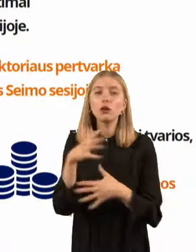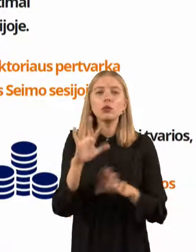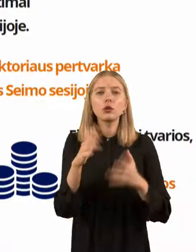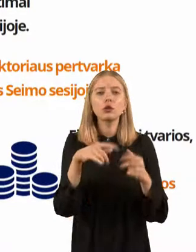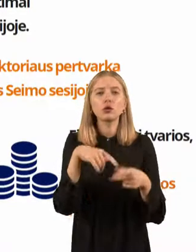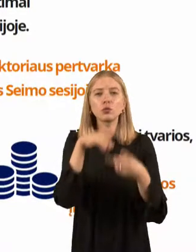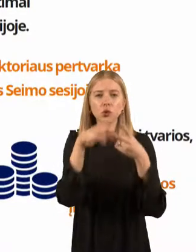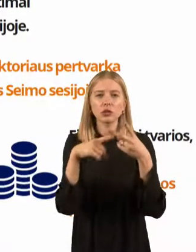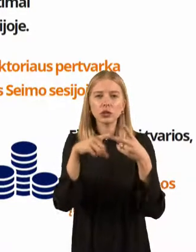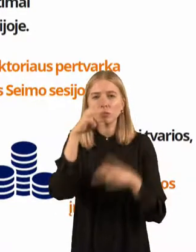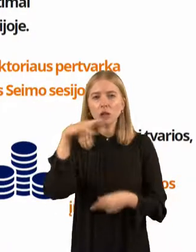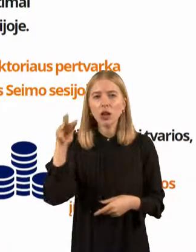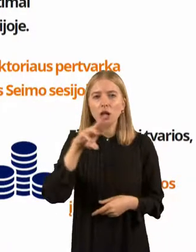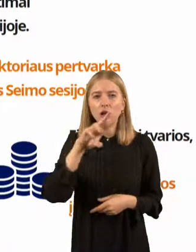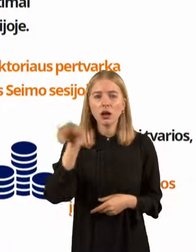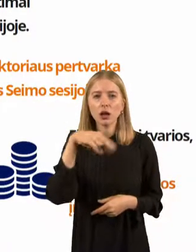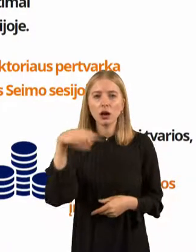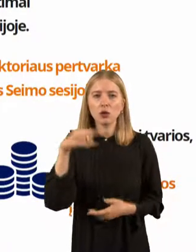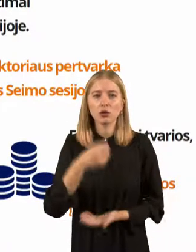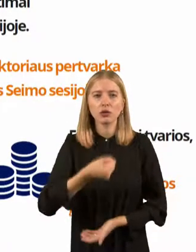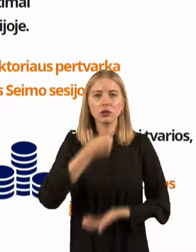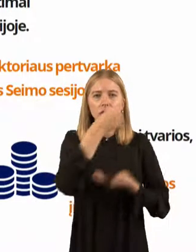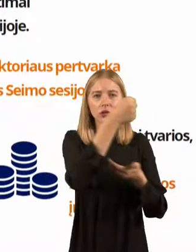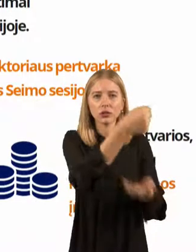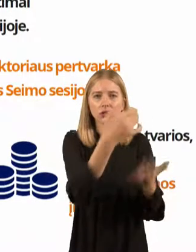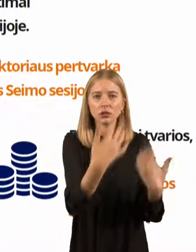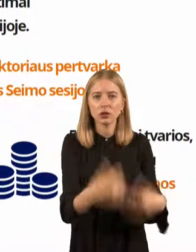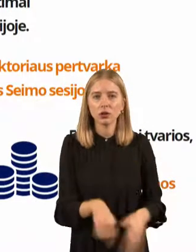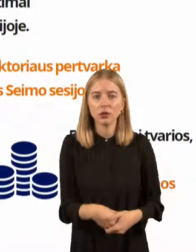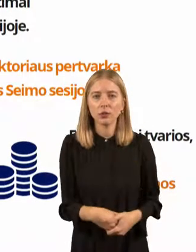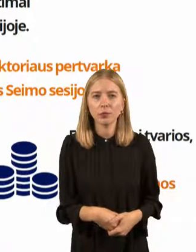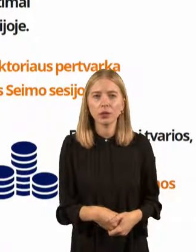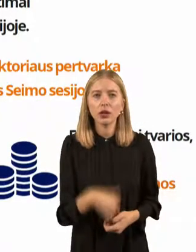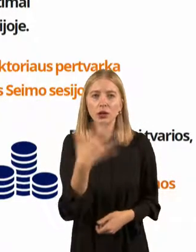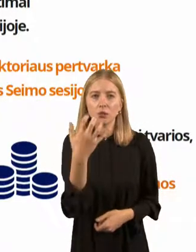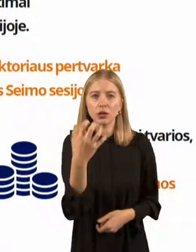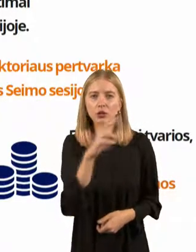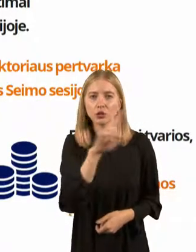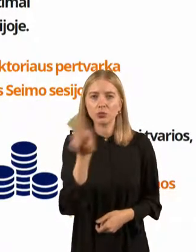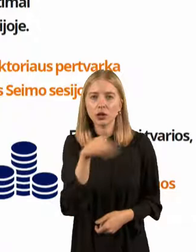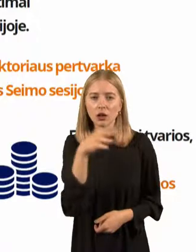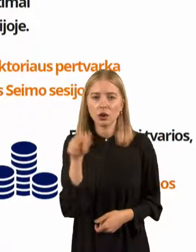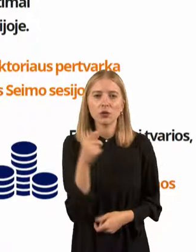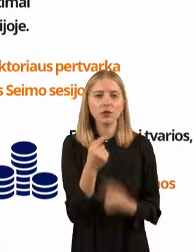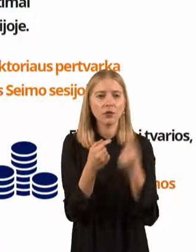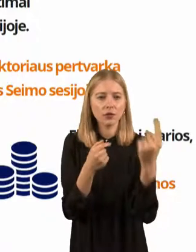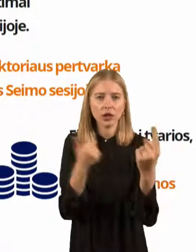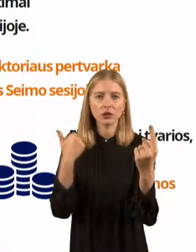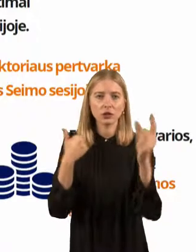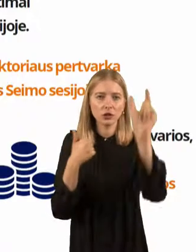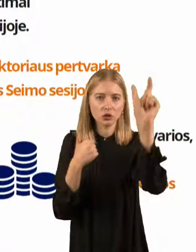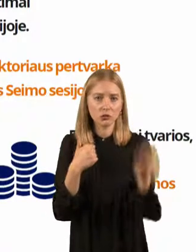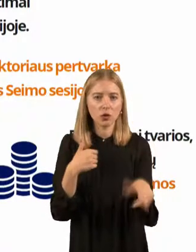vast groundwater resources, but we do not appreciate these resources